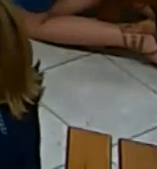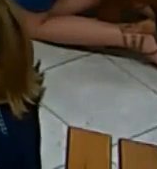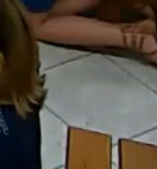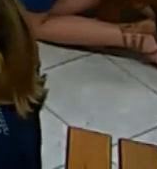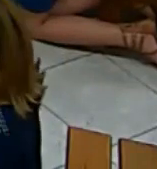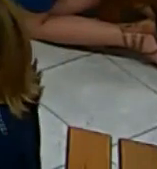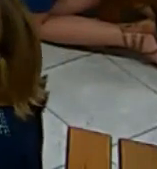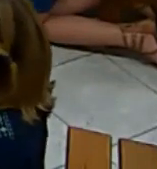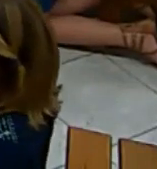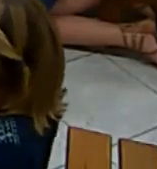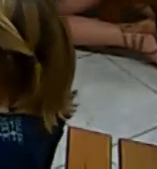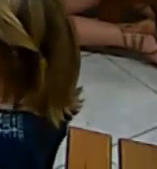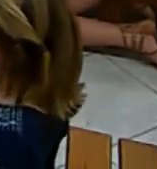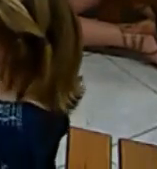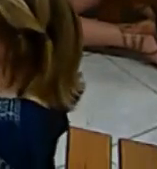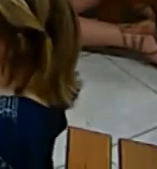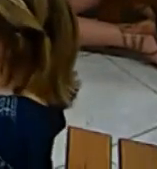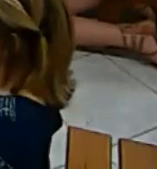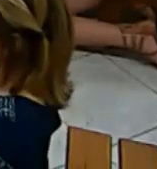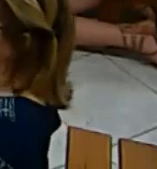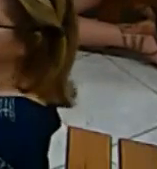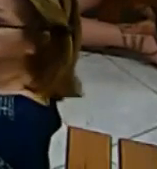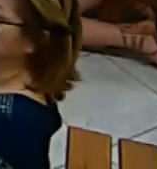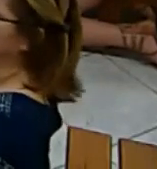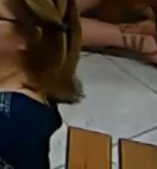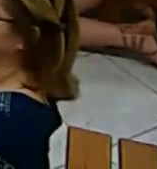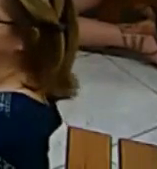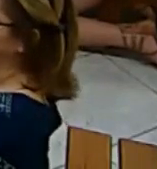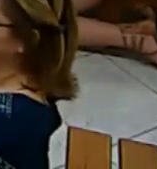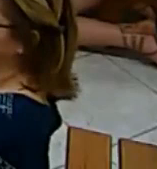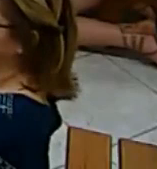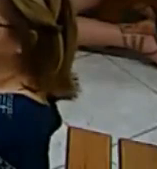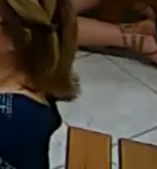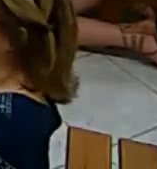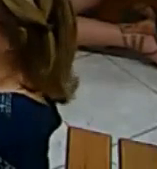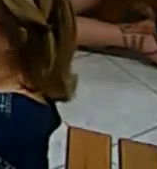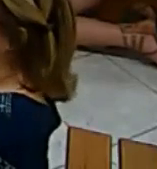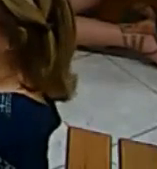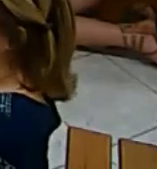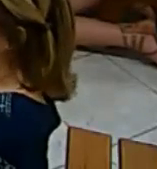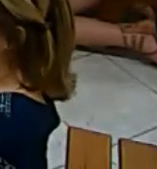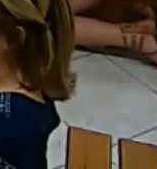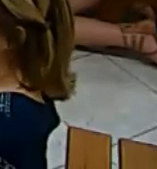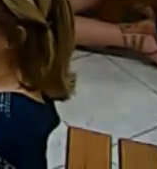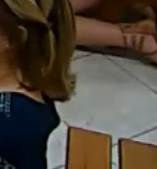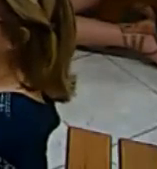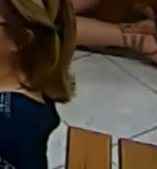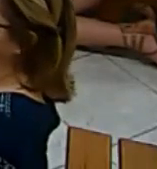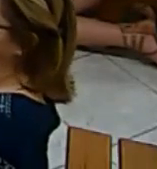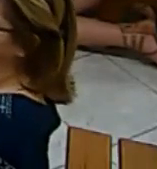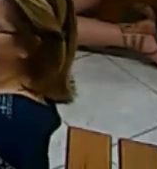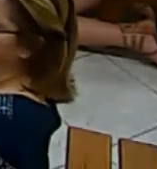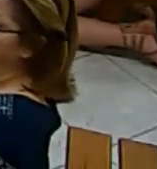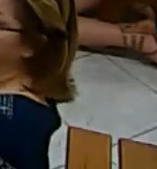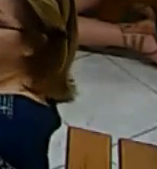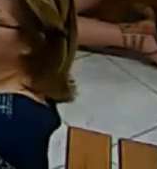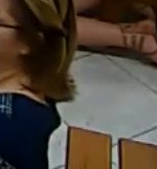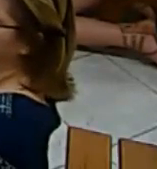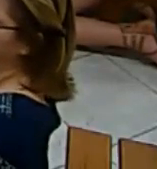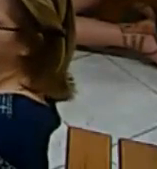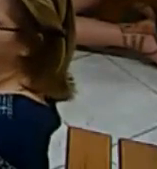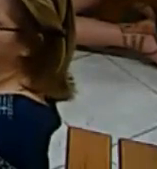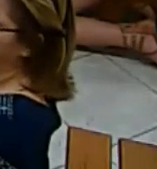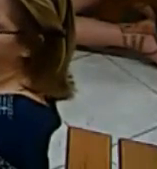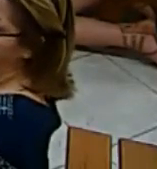and so that you can, Lord, bring your angels down here to earth, Lord. We ask for a